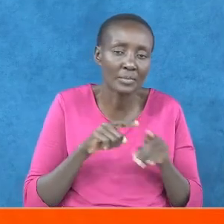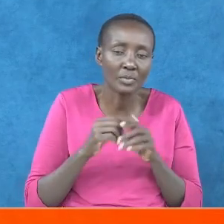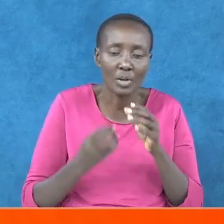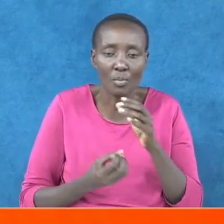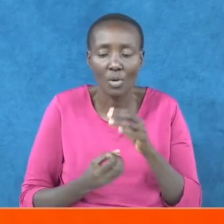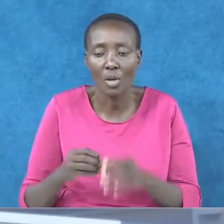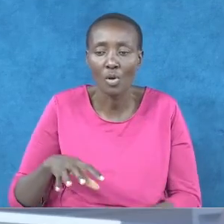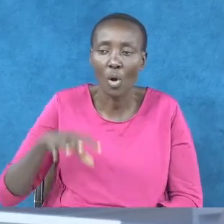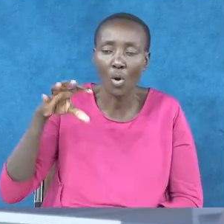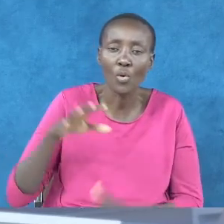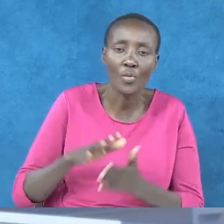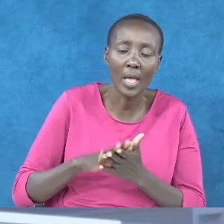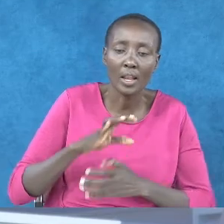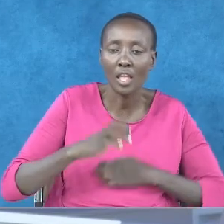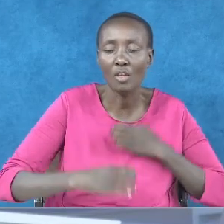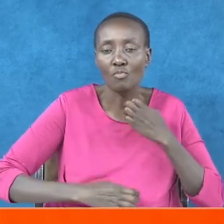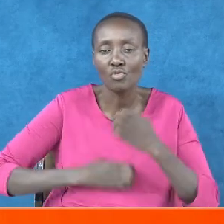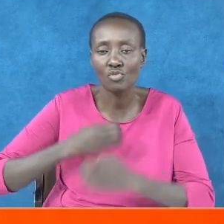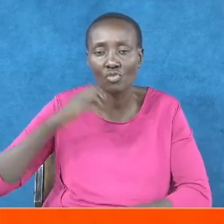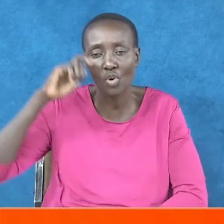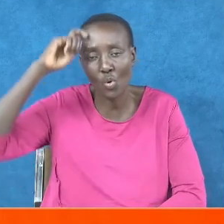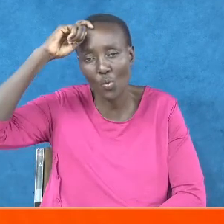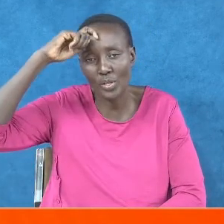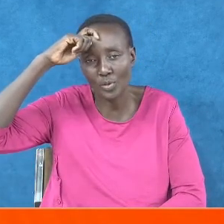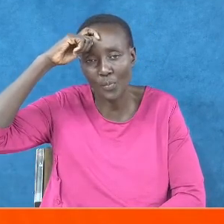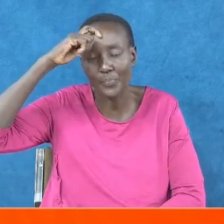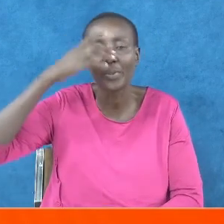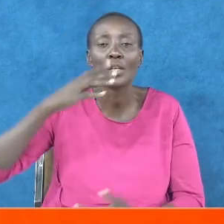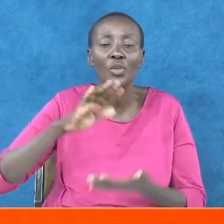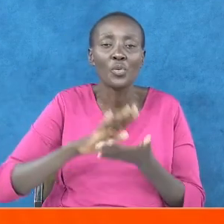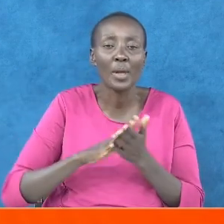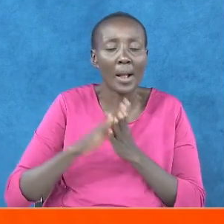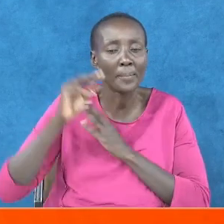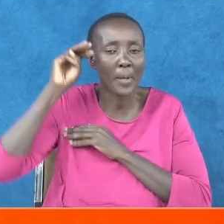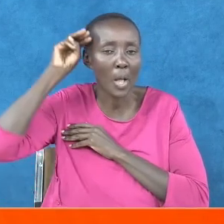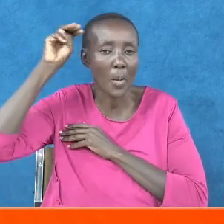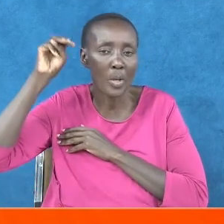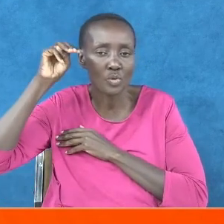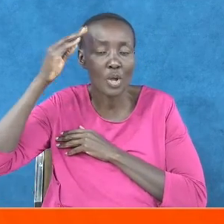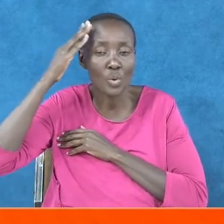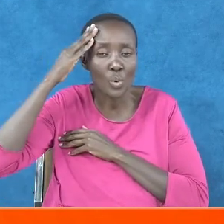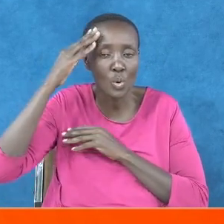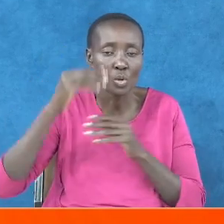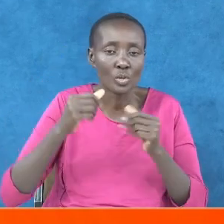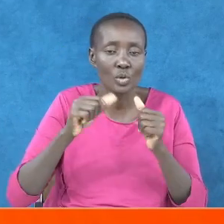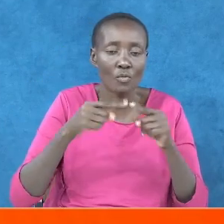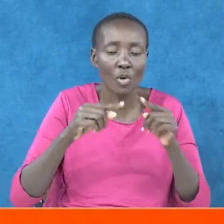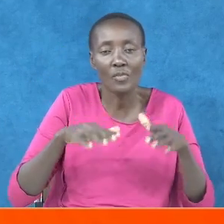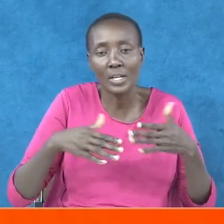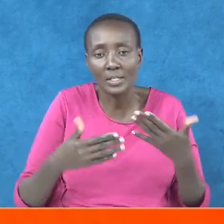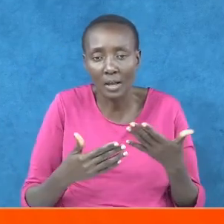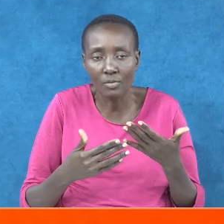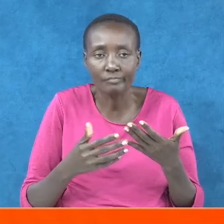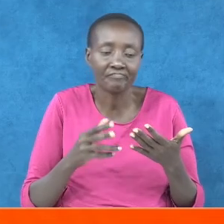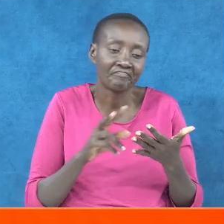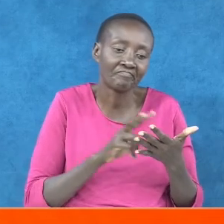emotional intelligence, and interacting with different people. You build capacity as an individual on how to resolve conflict with another person. Read, and